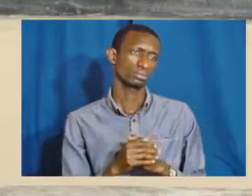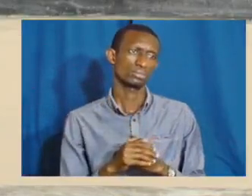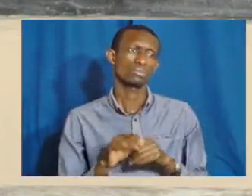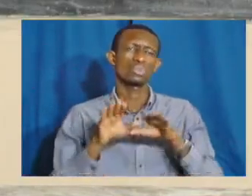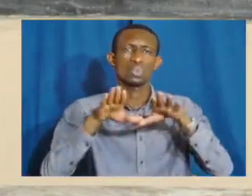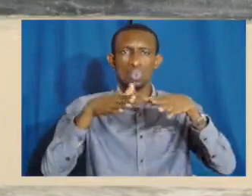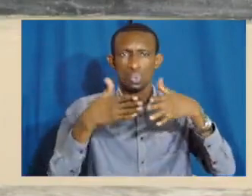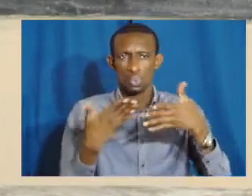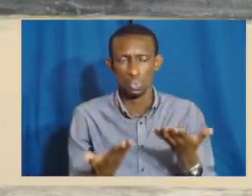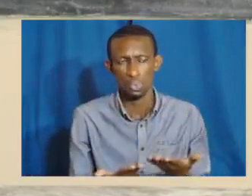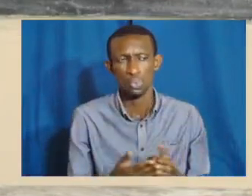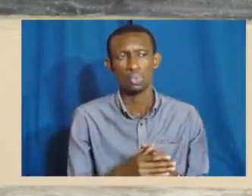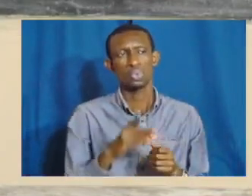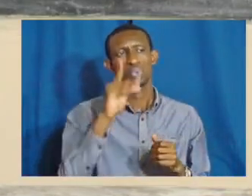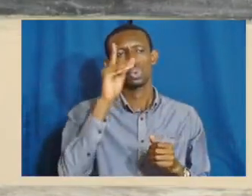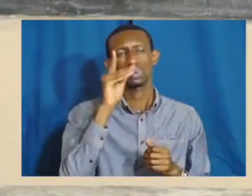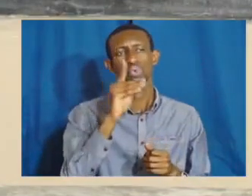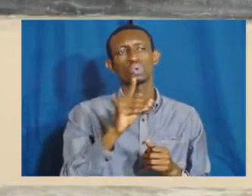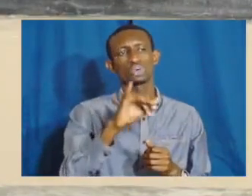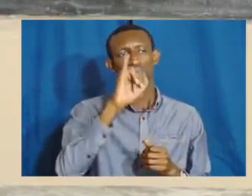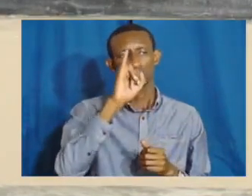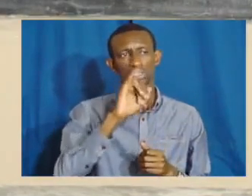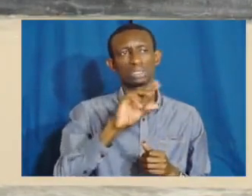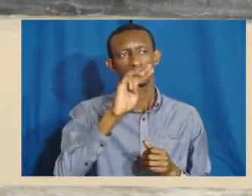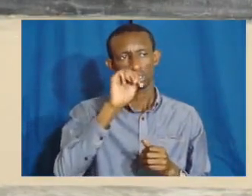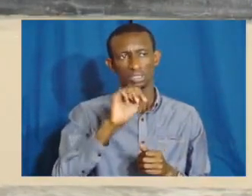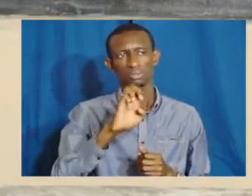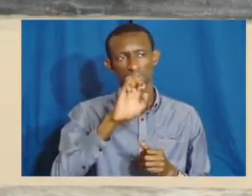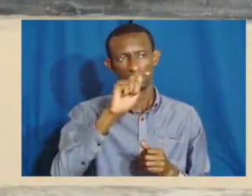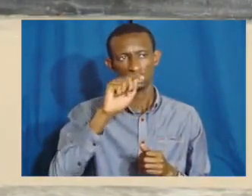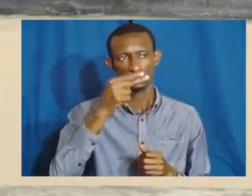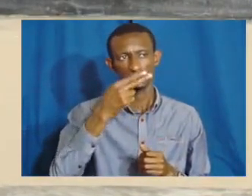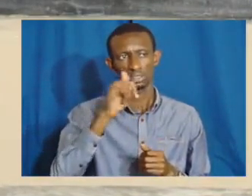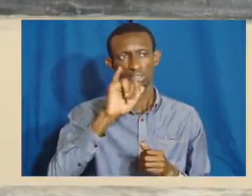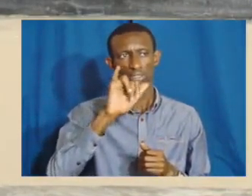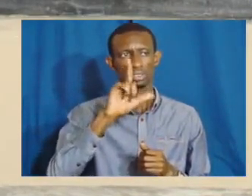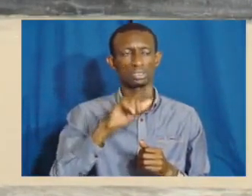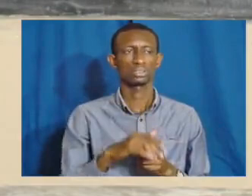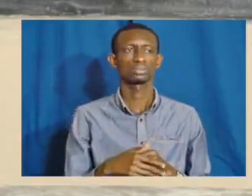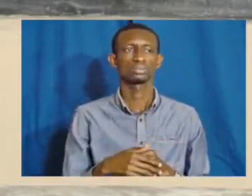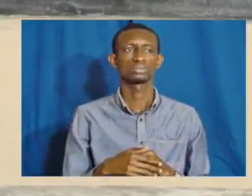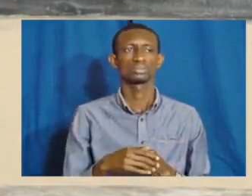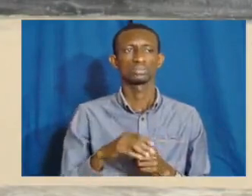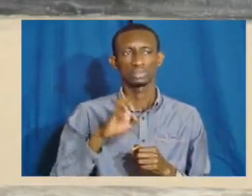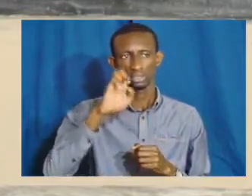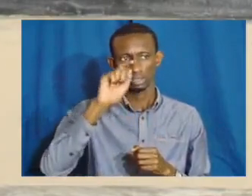or dimethyl ether, or dimethyl ether.